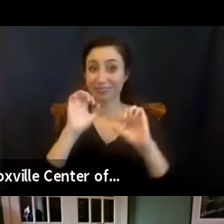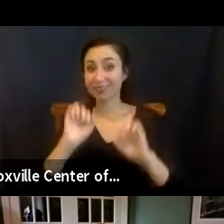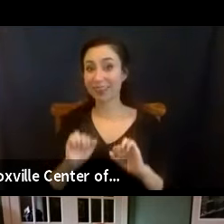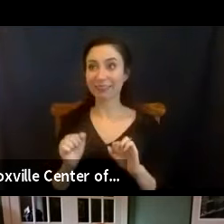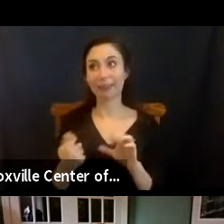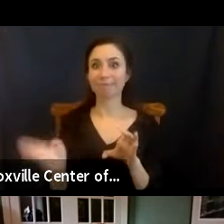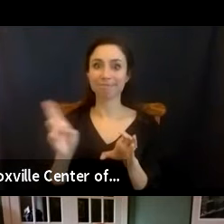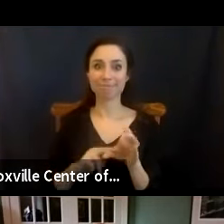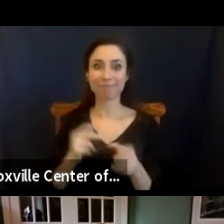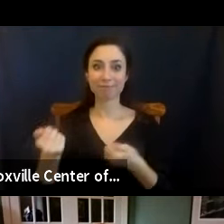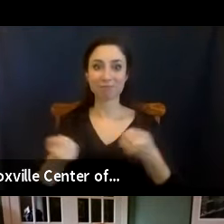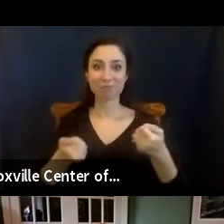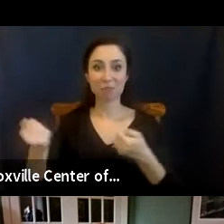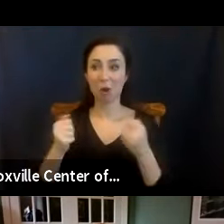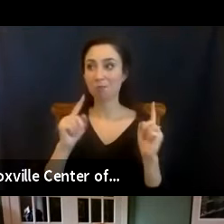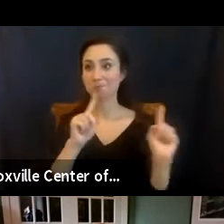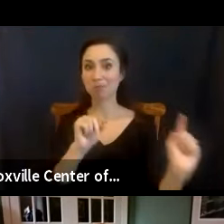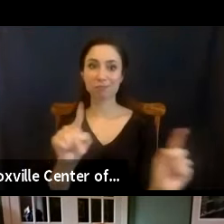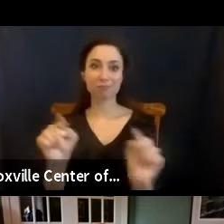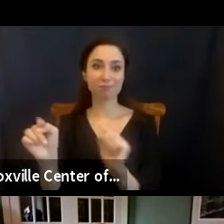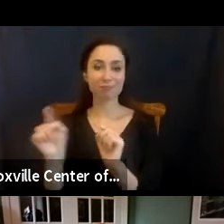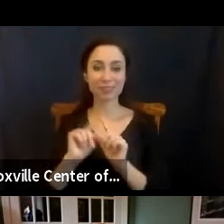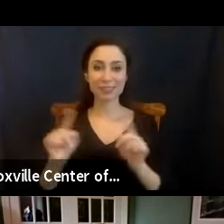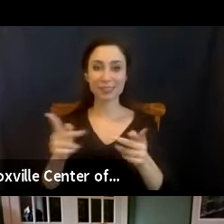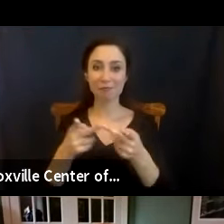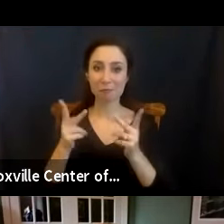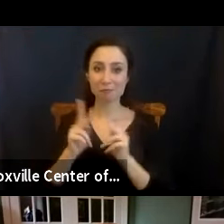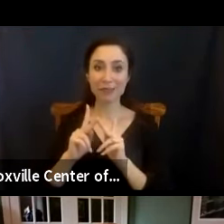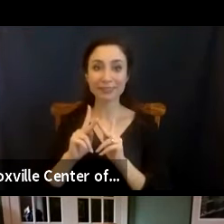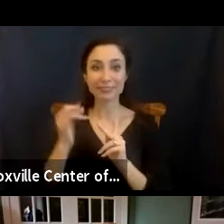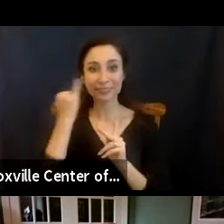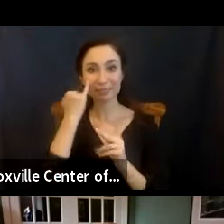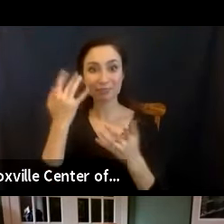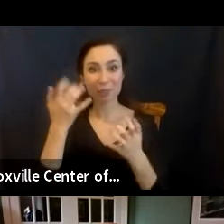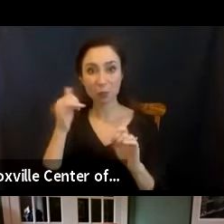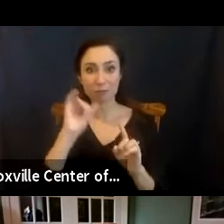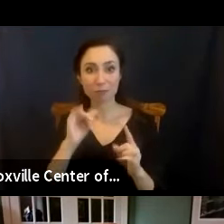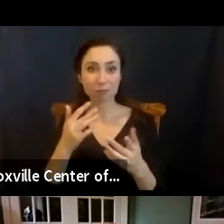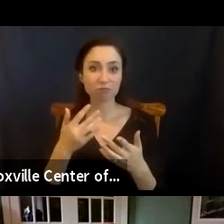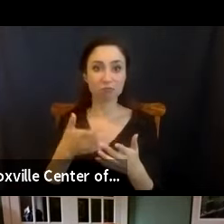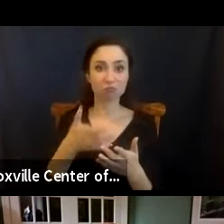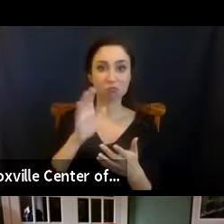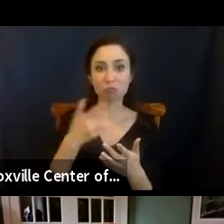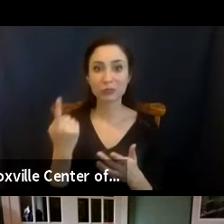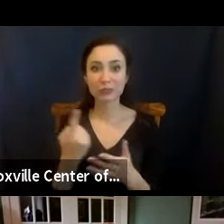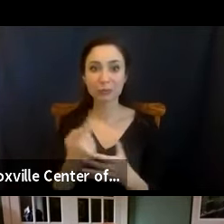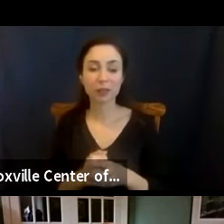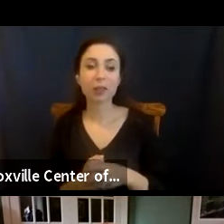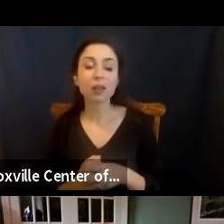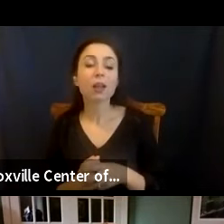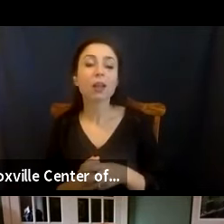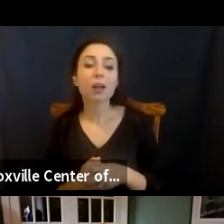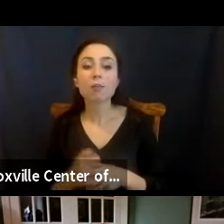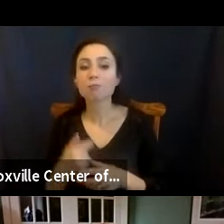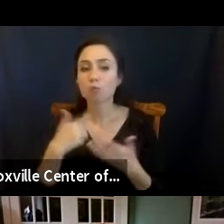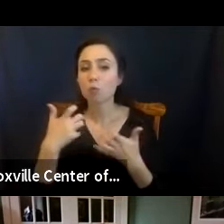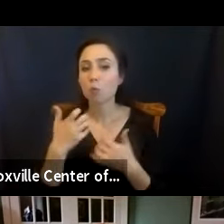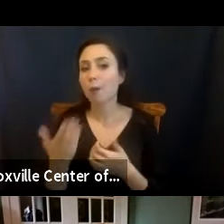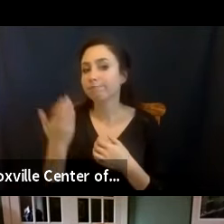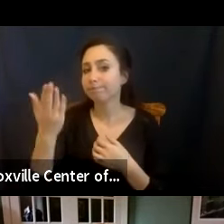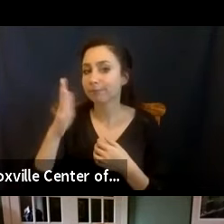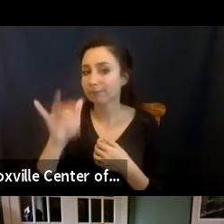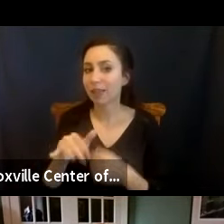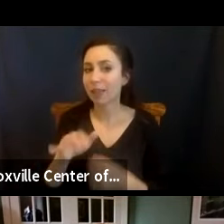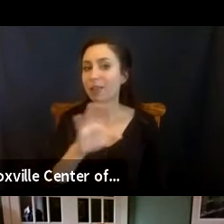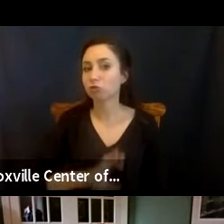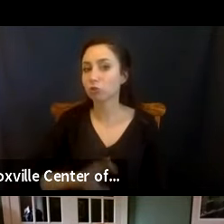about anywhere they want to have a beverage. So I just wanted to bring that up. Chairman Plowman, or Chancellor Plowman, did